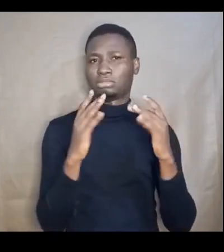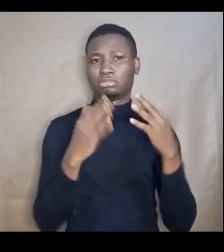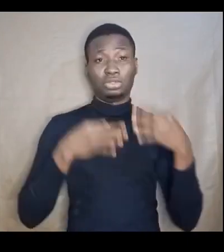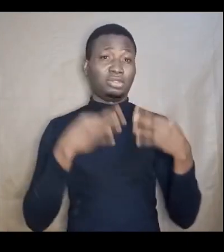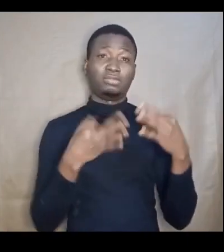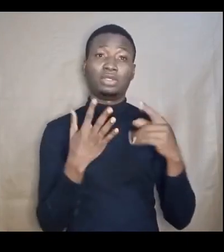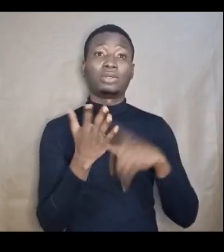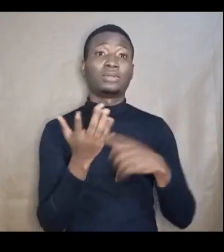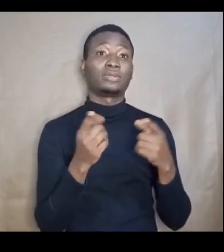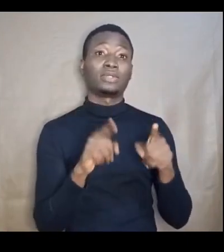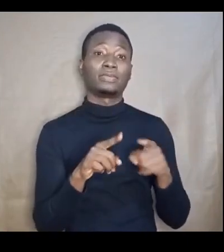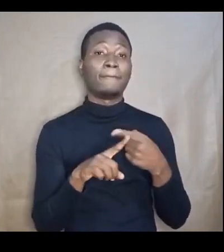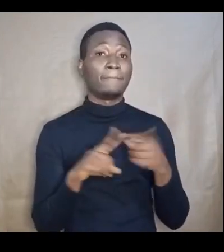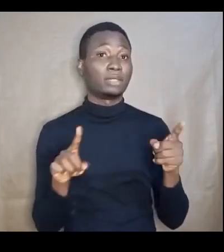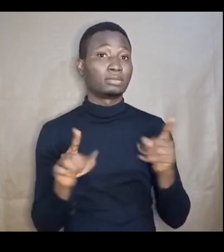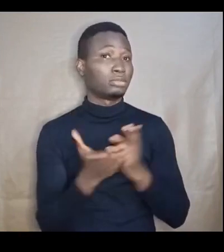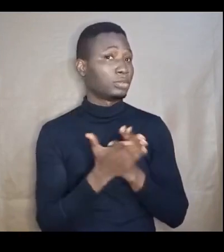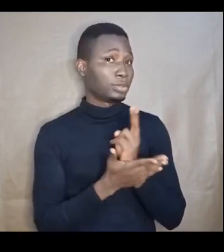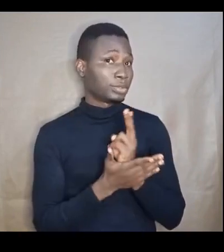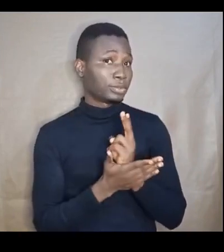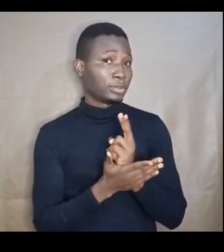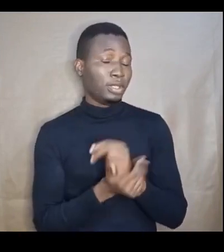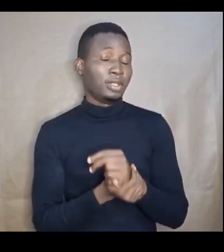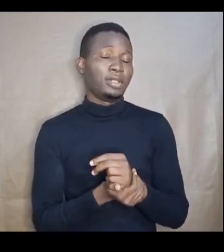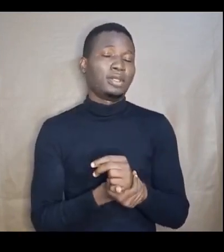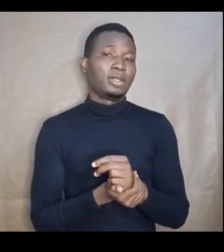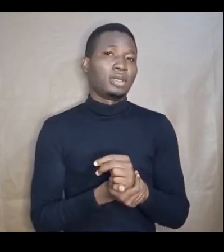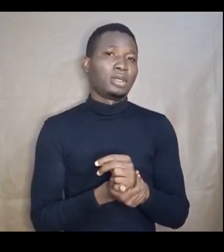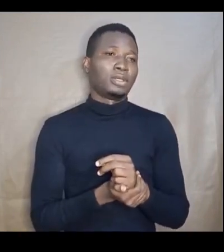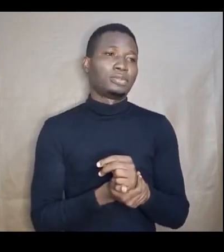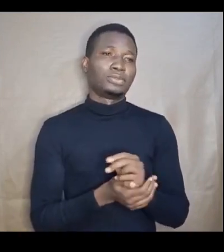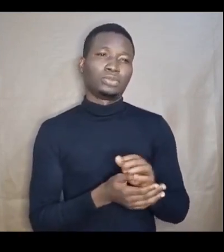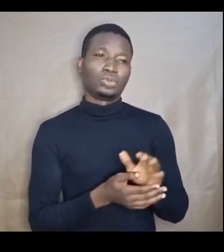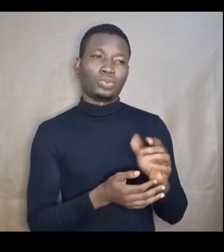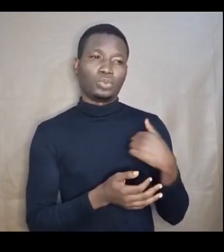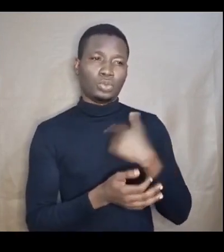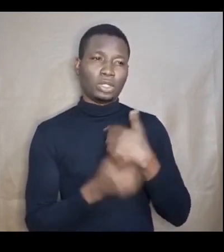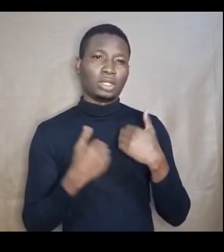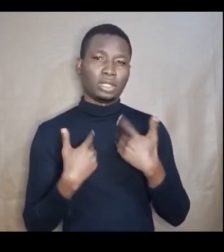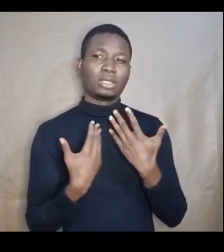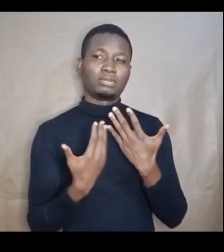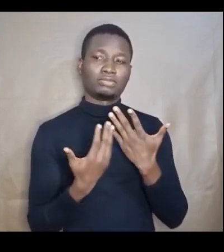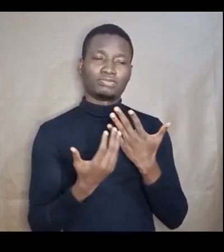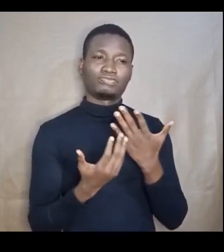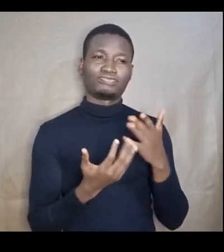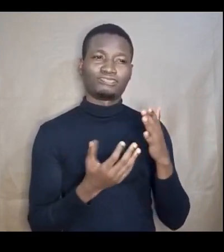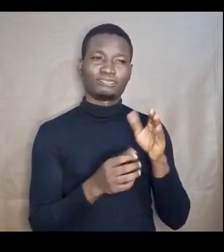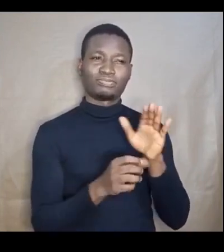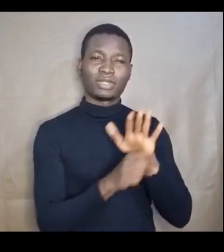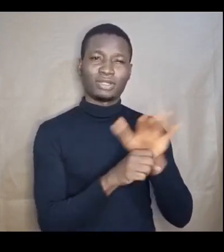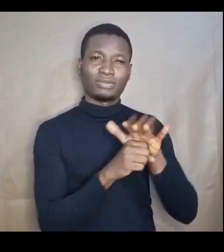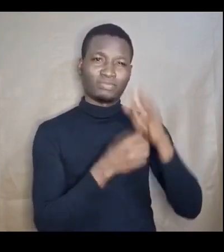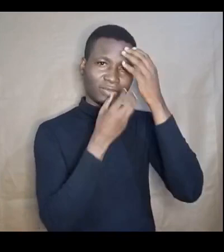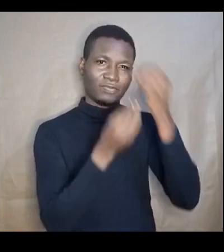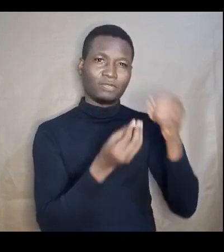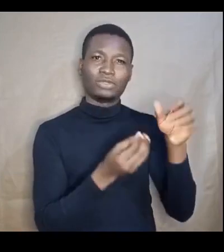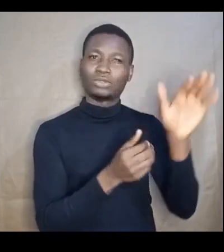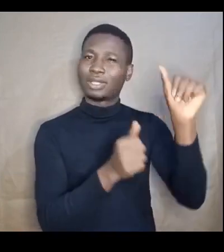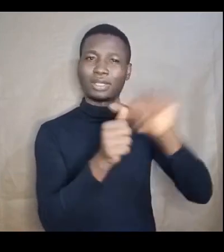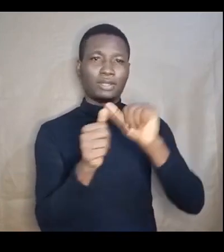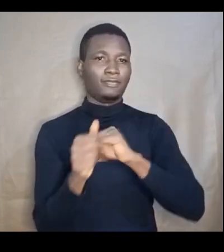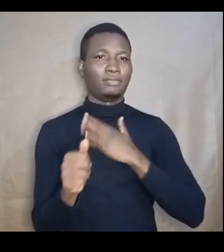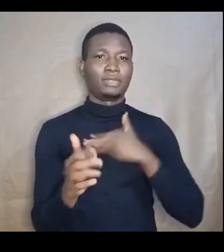judgment. But the truth be told, they were sufficiently informed. Everybody knew that this